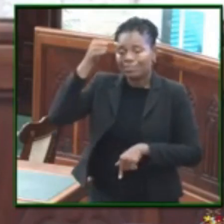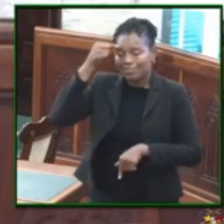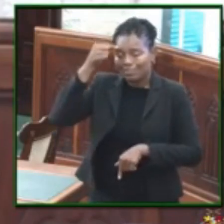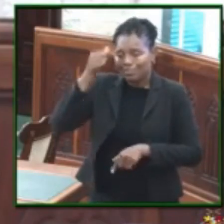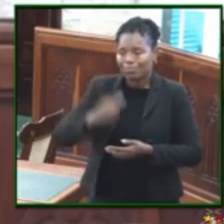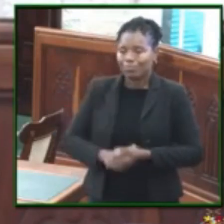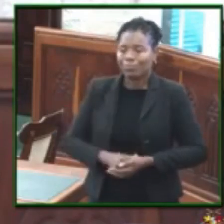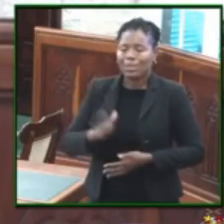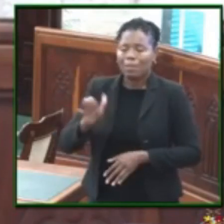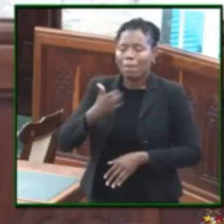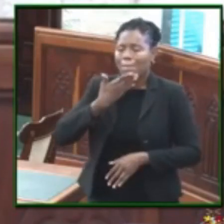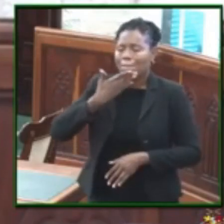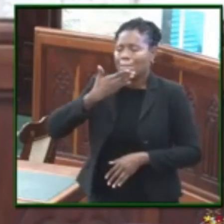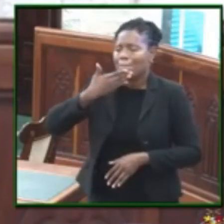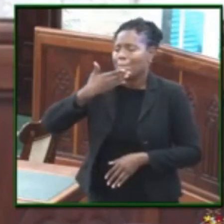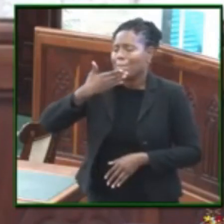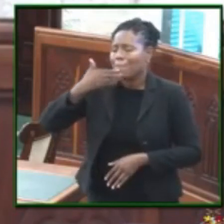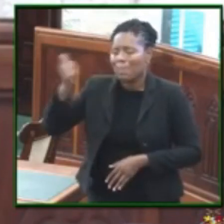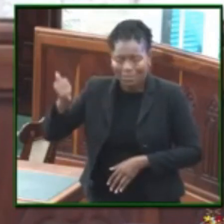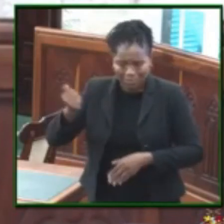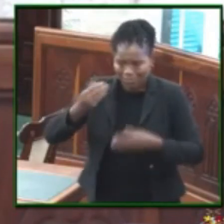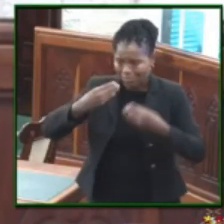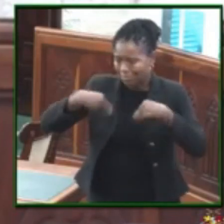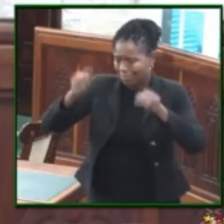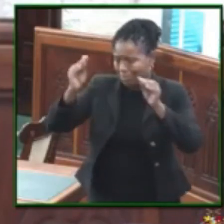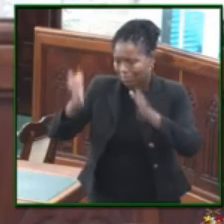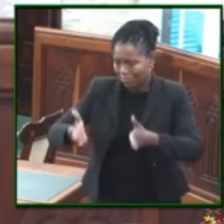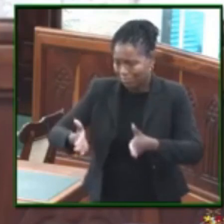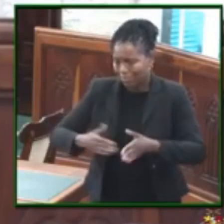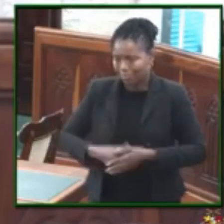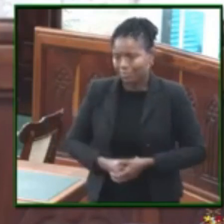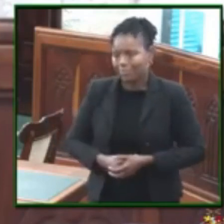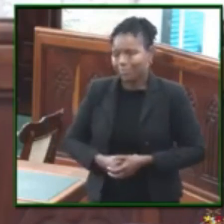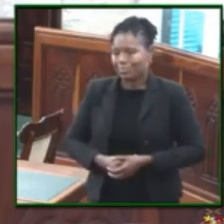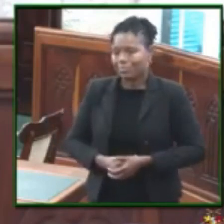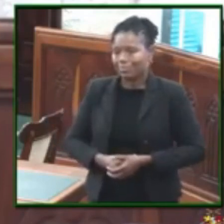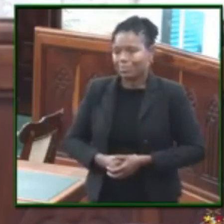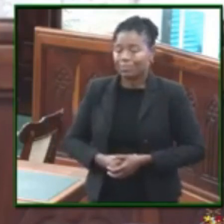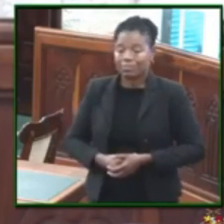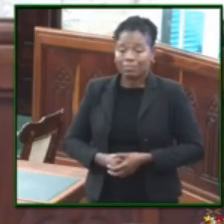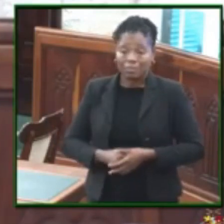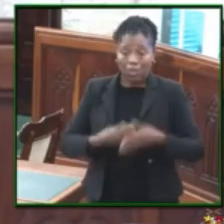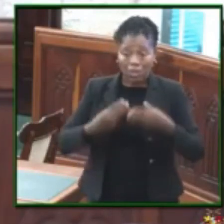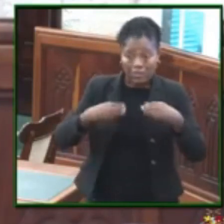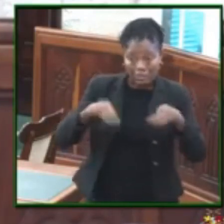is an even better salesperson. Not selling